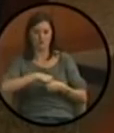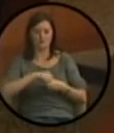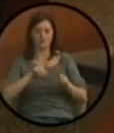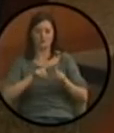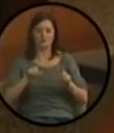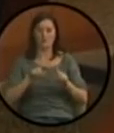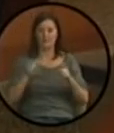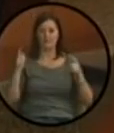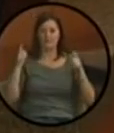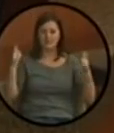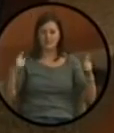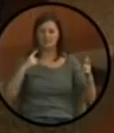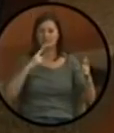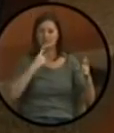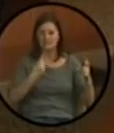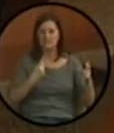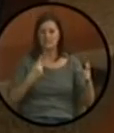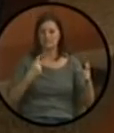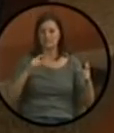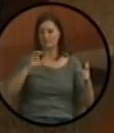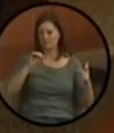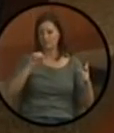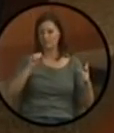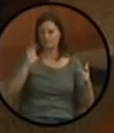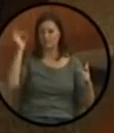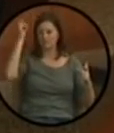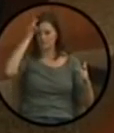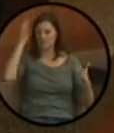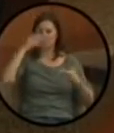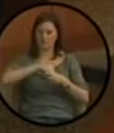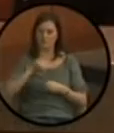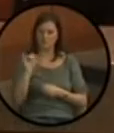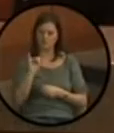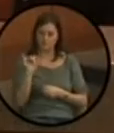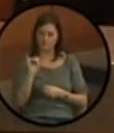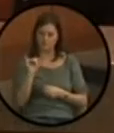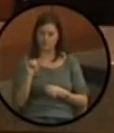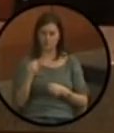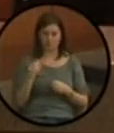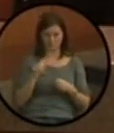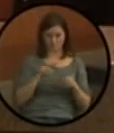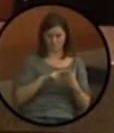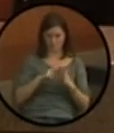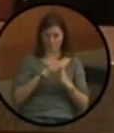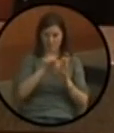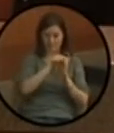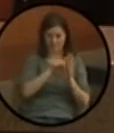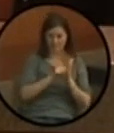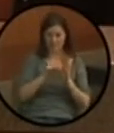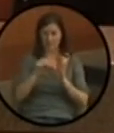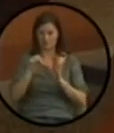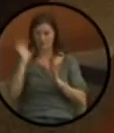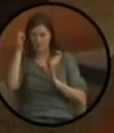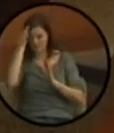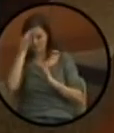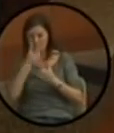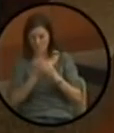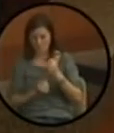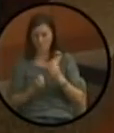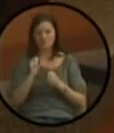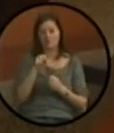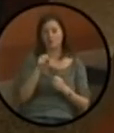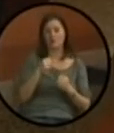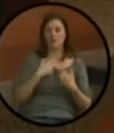big cases, typically the feds are involved in working with us. We have an officer. They're like shared investigations? Yes, sir. And we have an